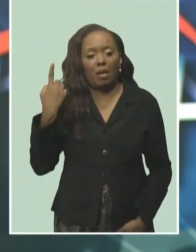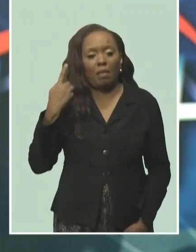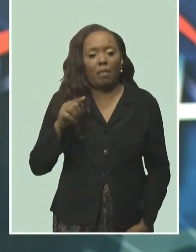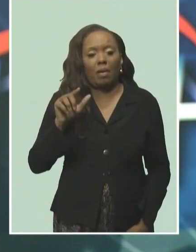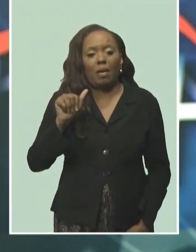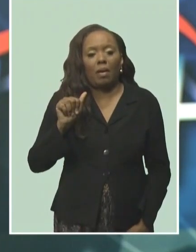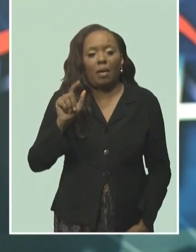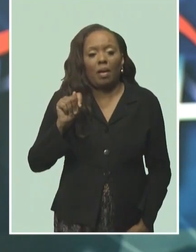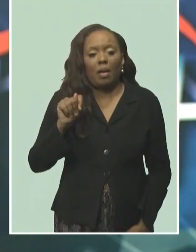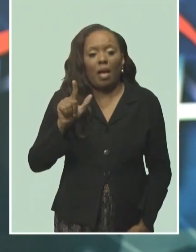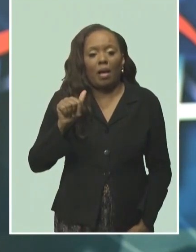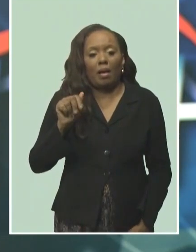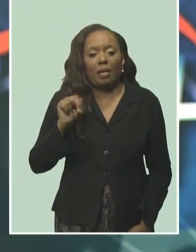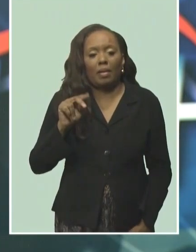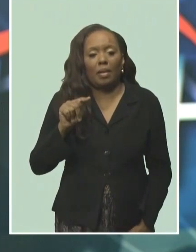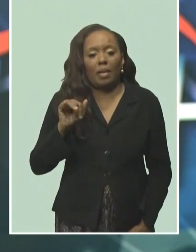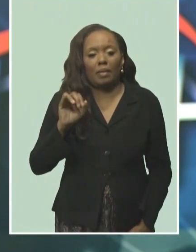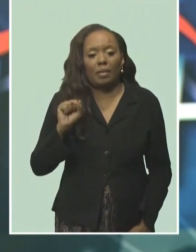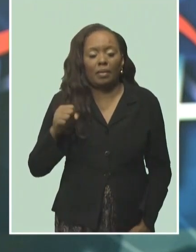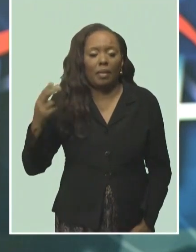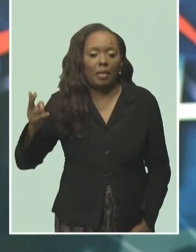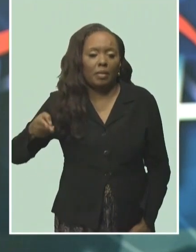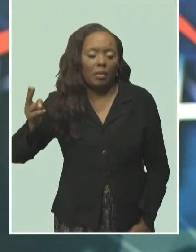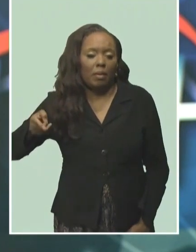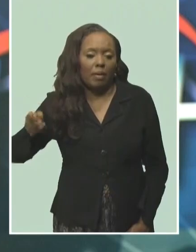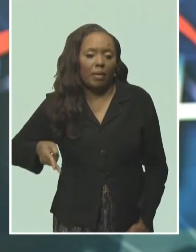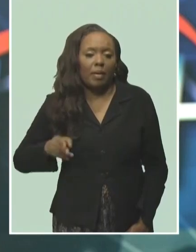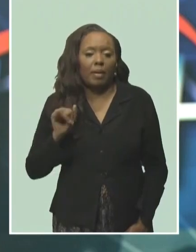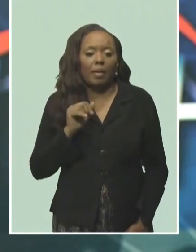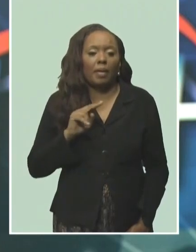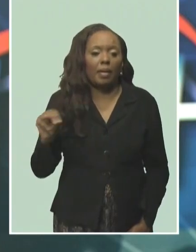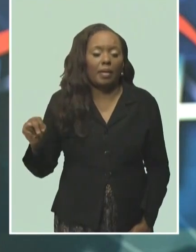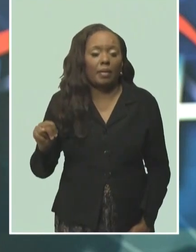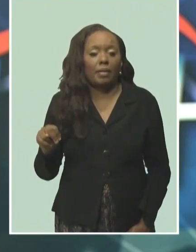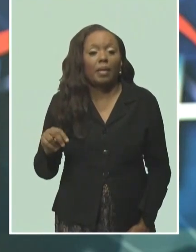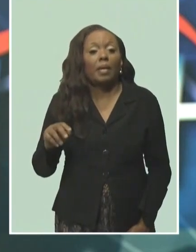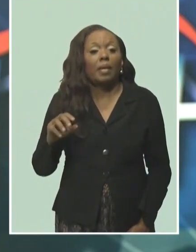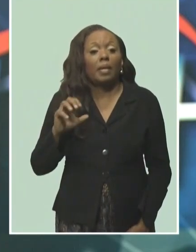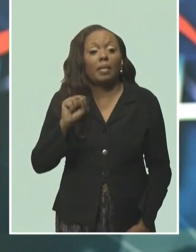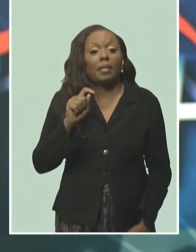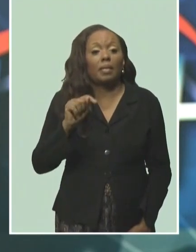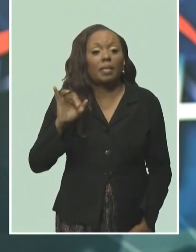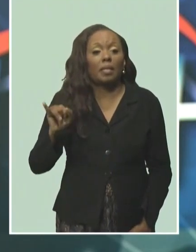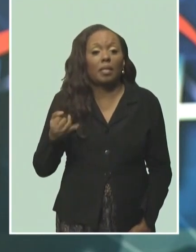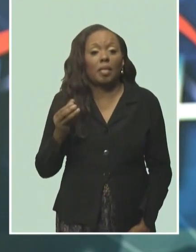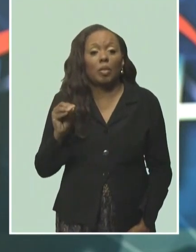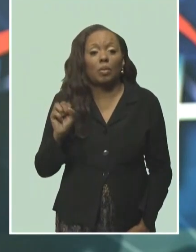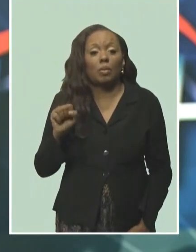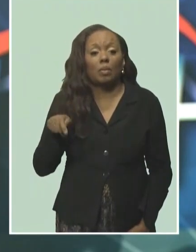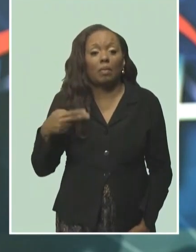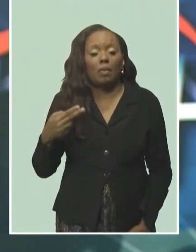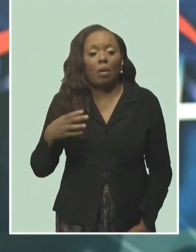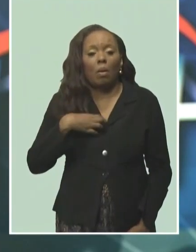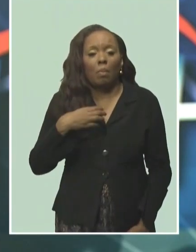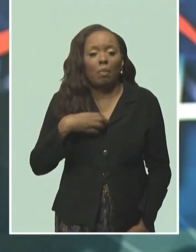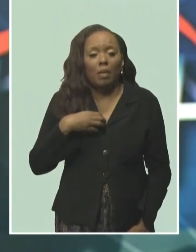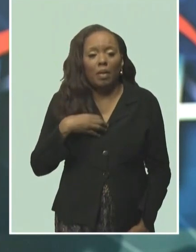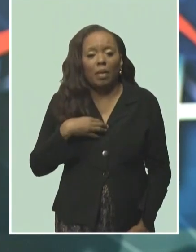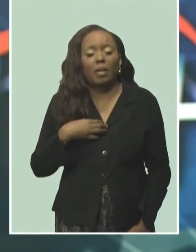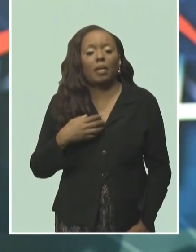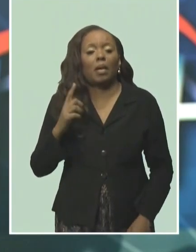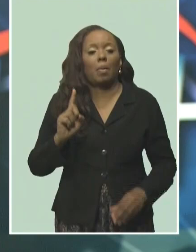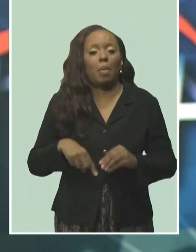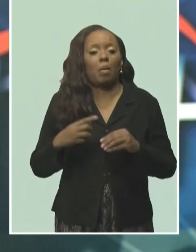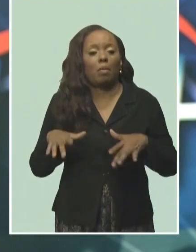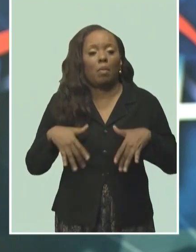Atlantis Historic Inn in Tent Bay, St. Joseph, Javon Griffith, is complaining about an event over the weekend which resulted in the